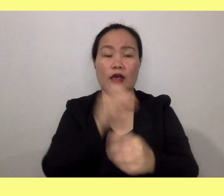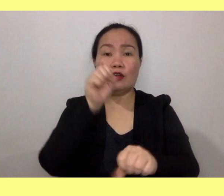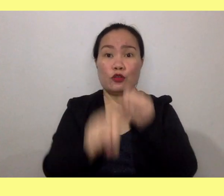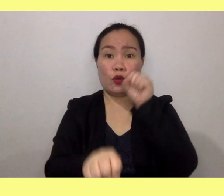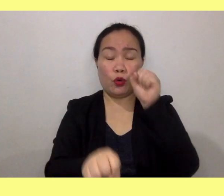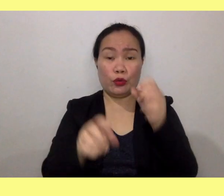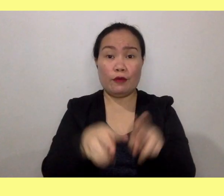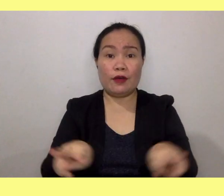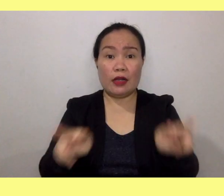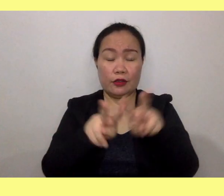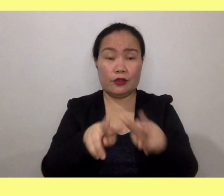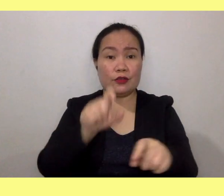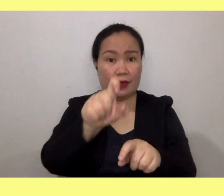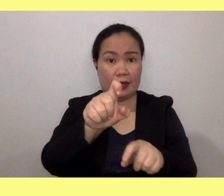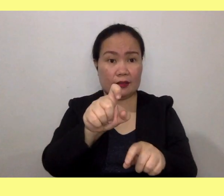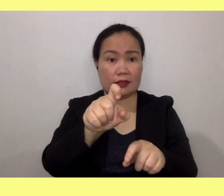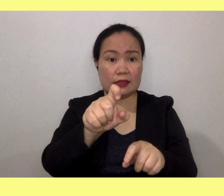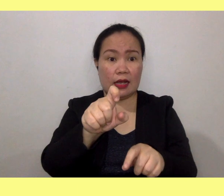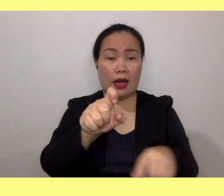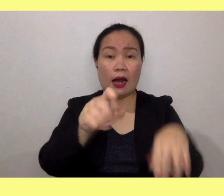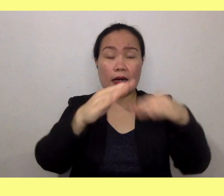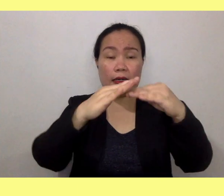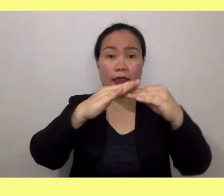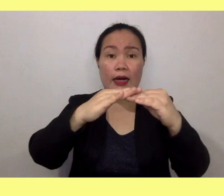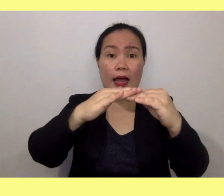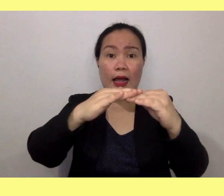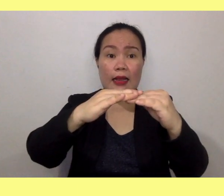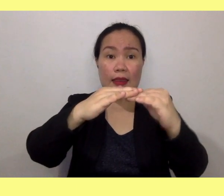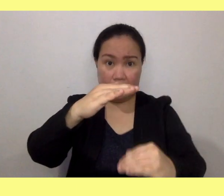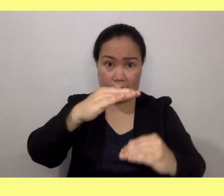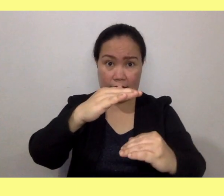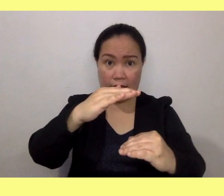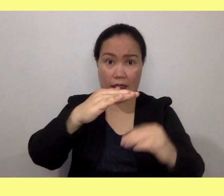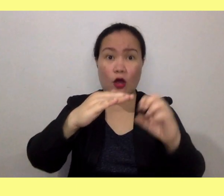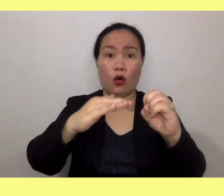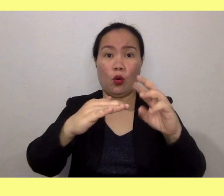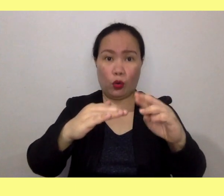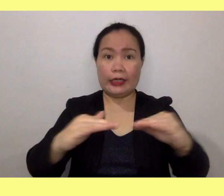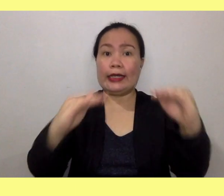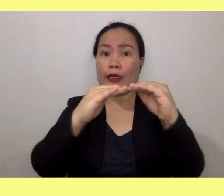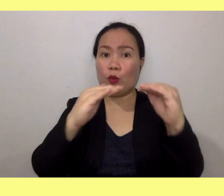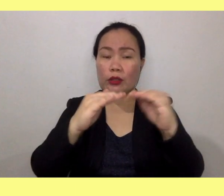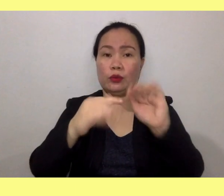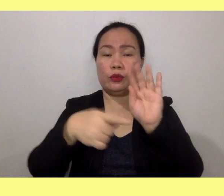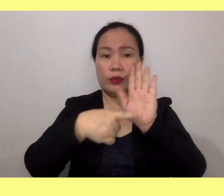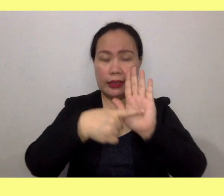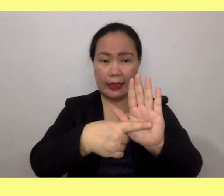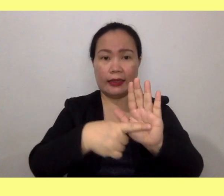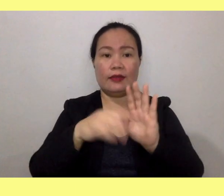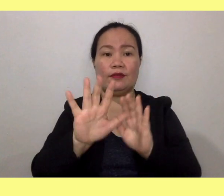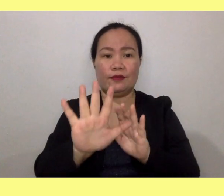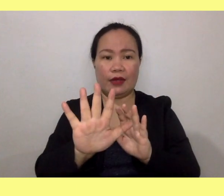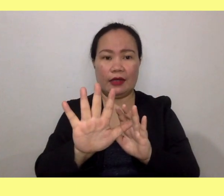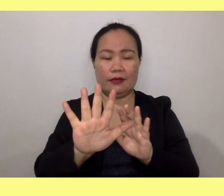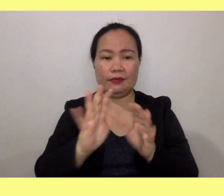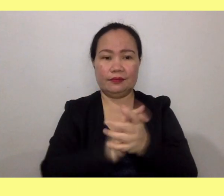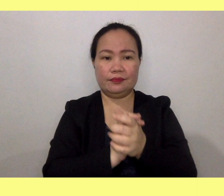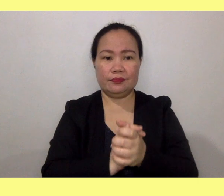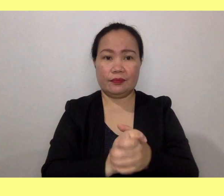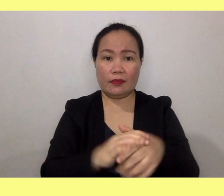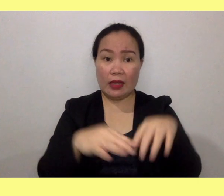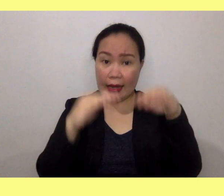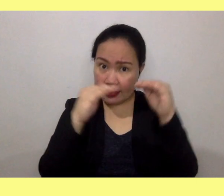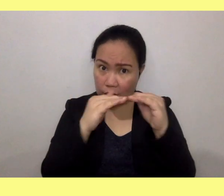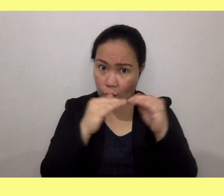of x are less than or equal to negative 5. So ibig sabihin, equal